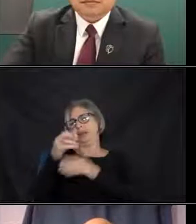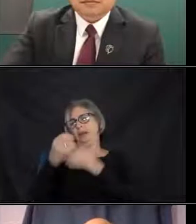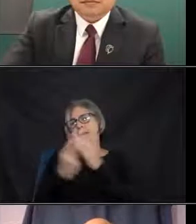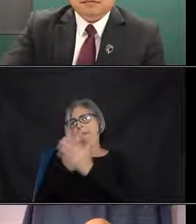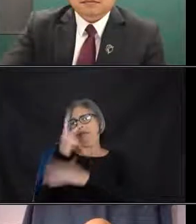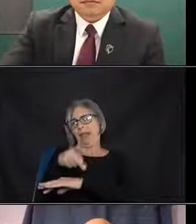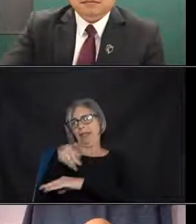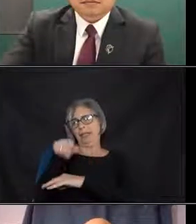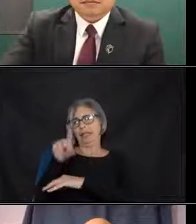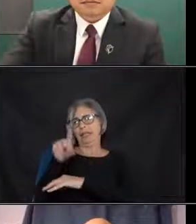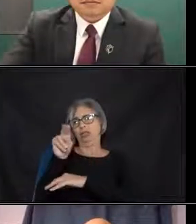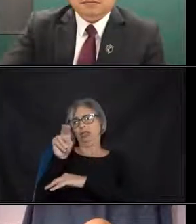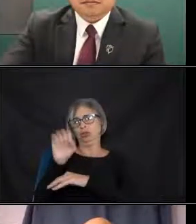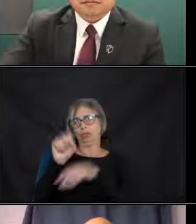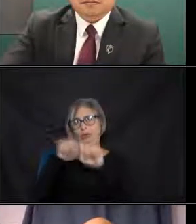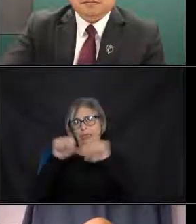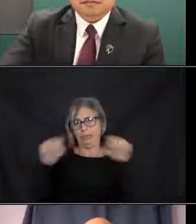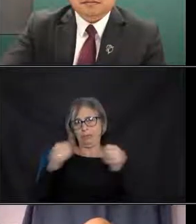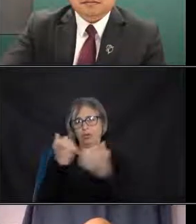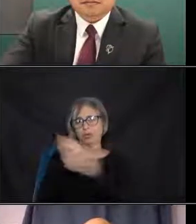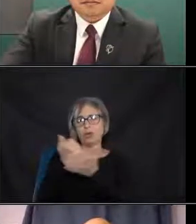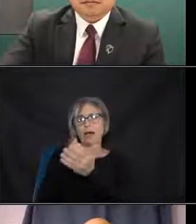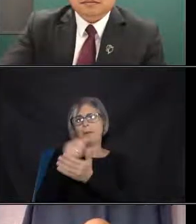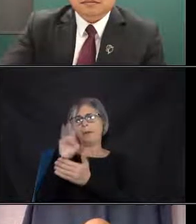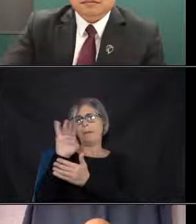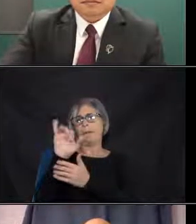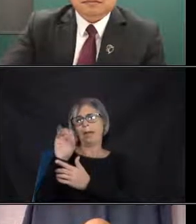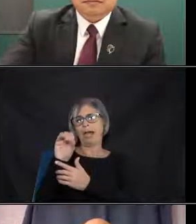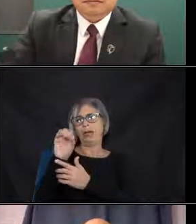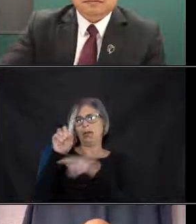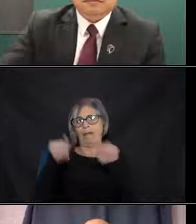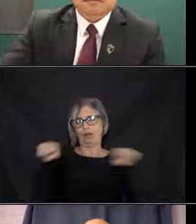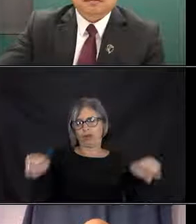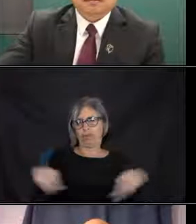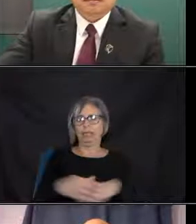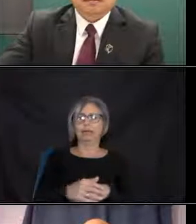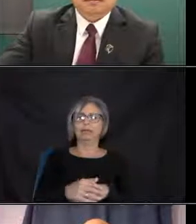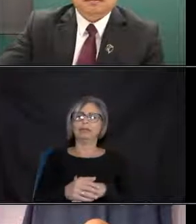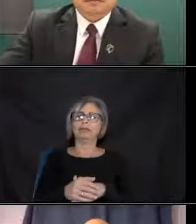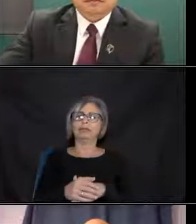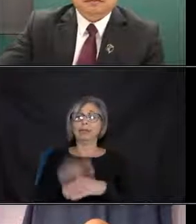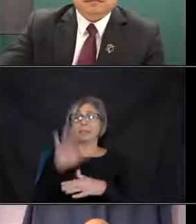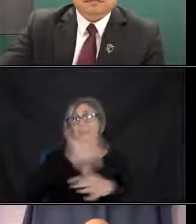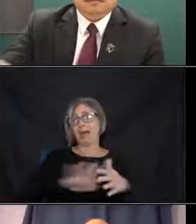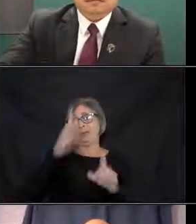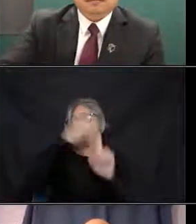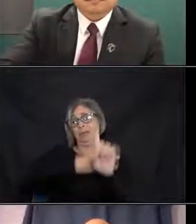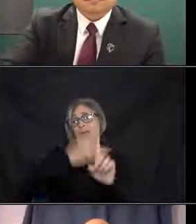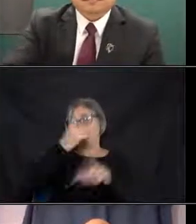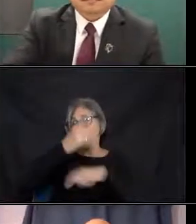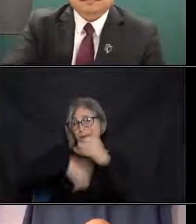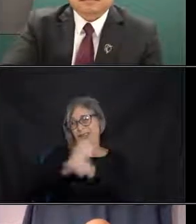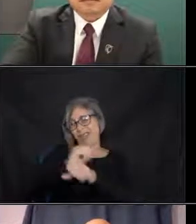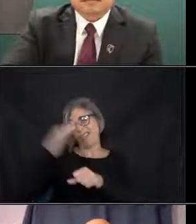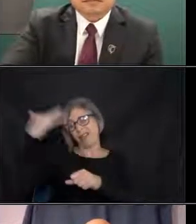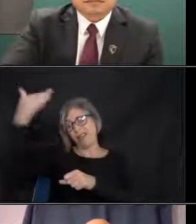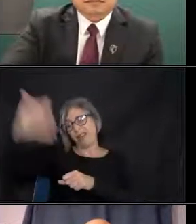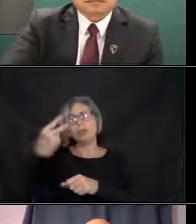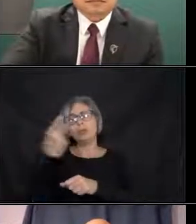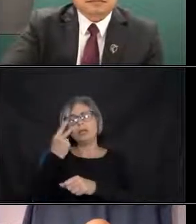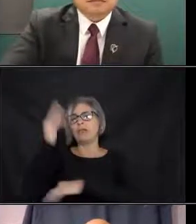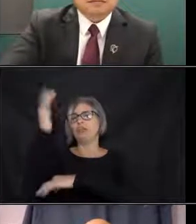dune system to help restore biodiversity. And they said in about 6 months to a year, we'll start seeing those